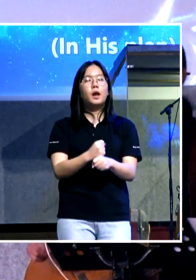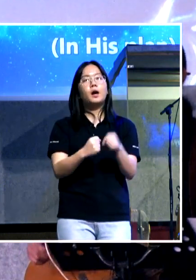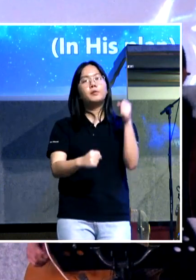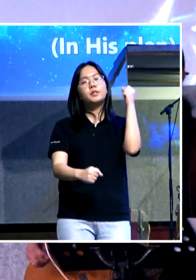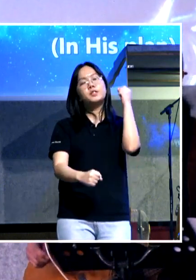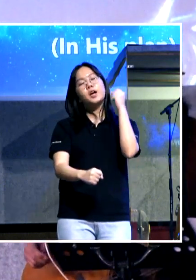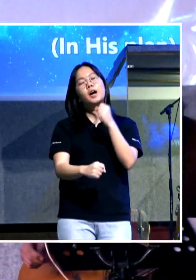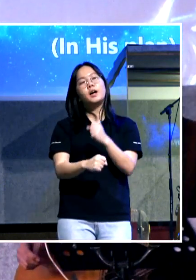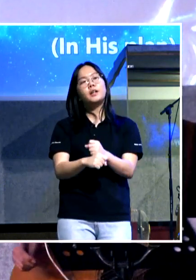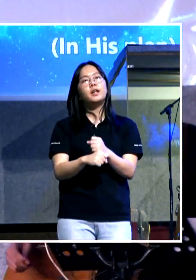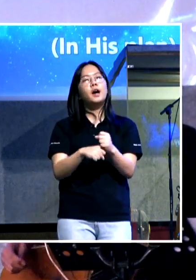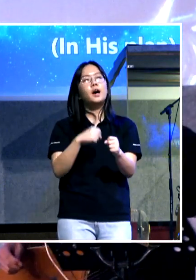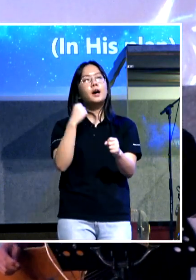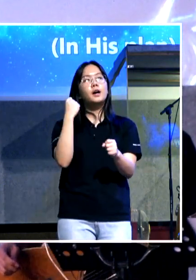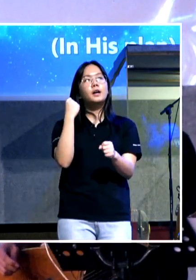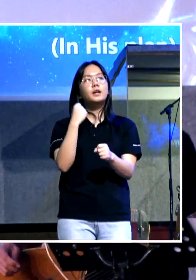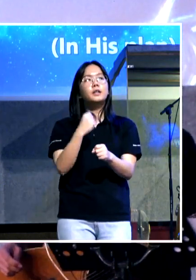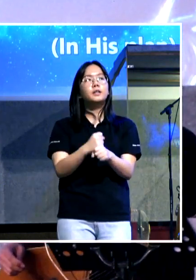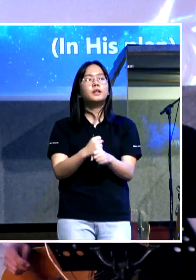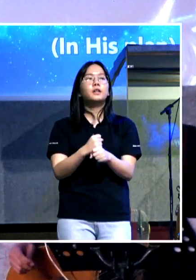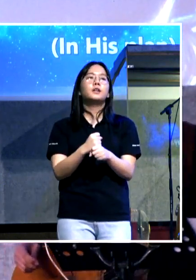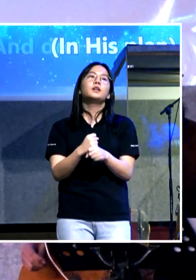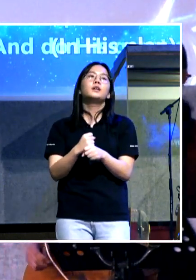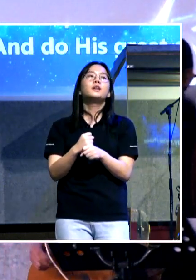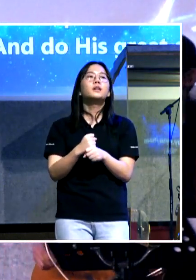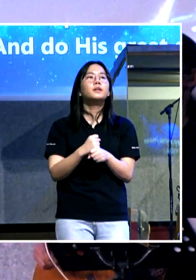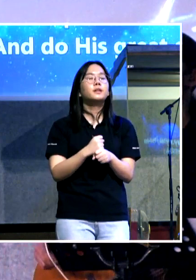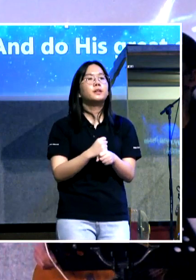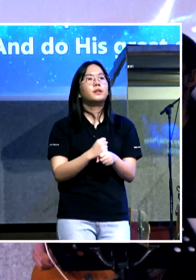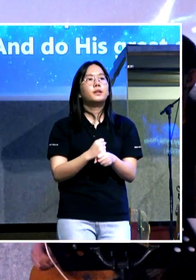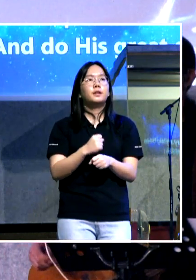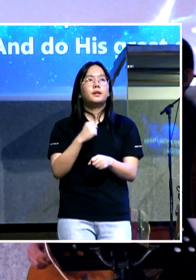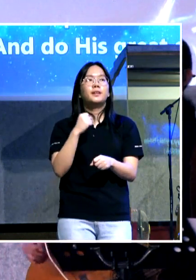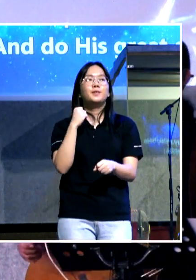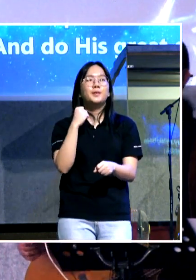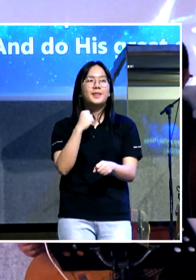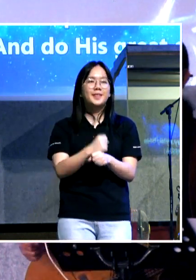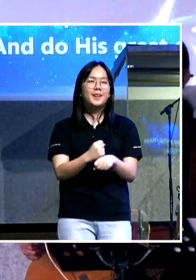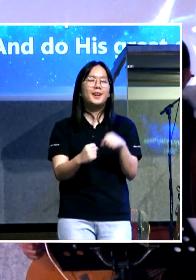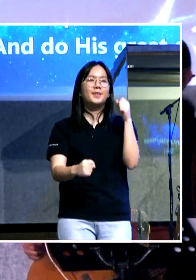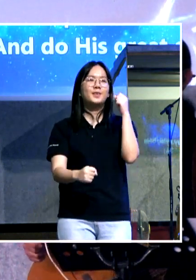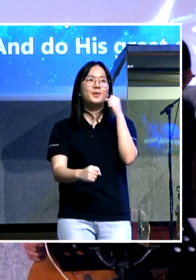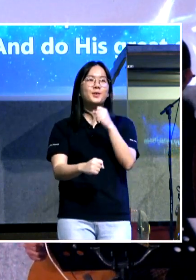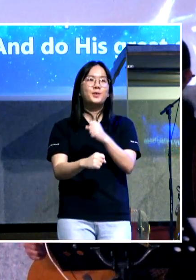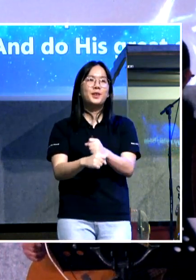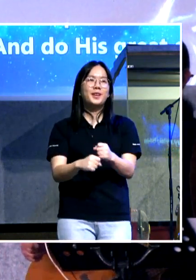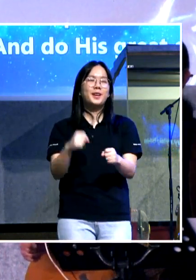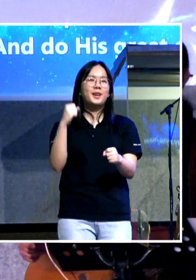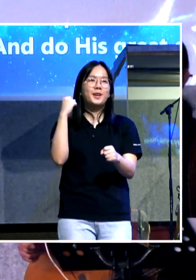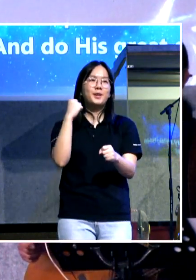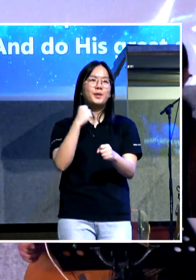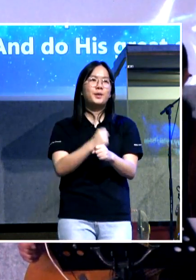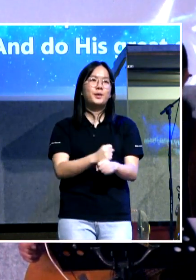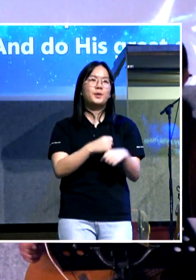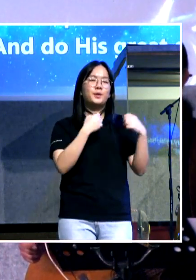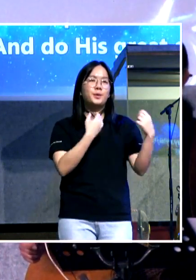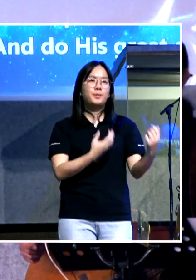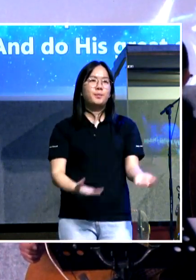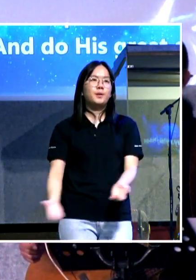dalam rencana. In your plan, O Lord. Dan melakukan